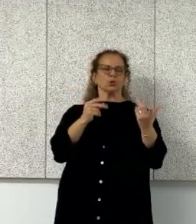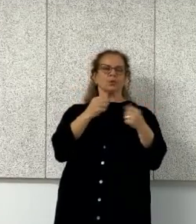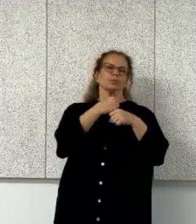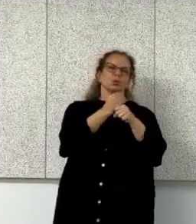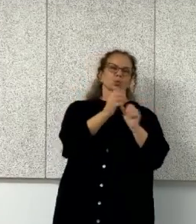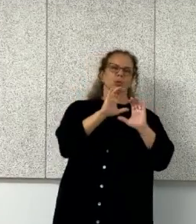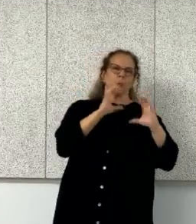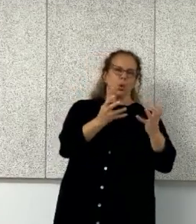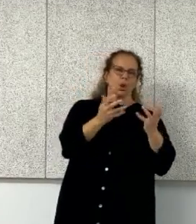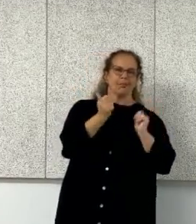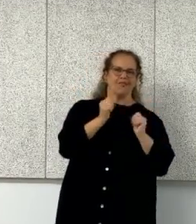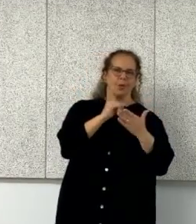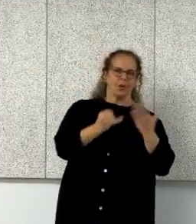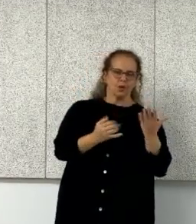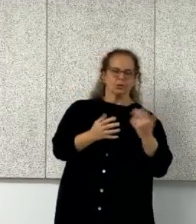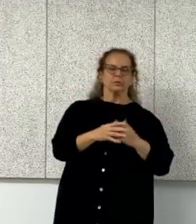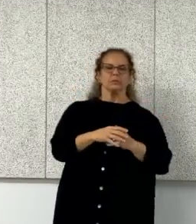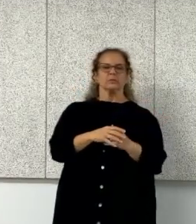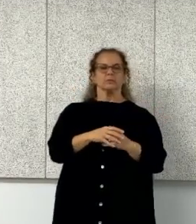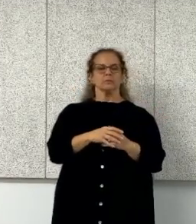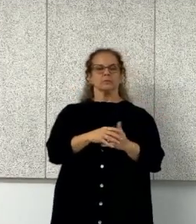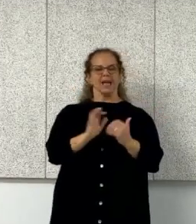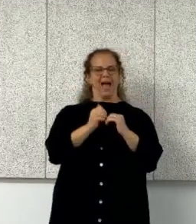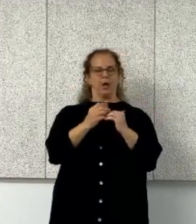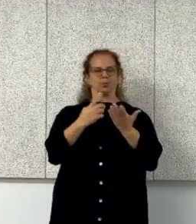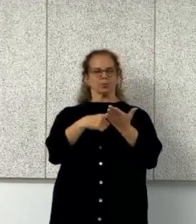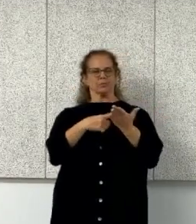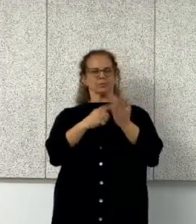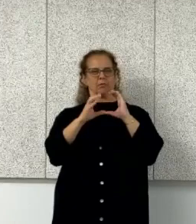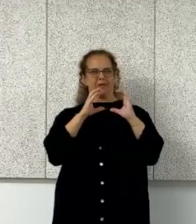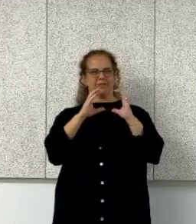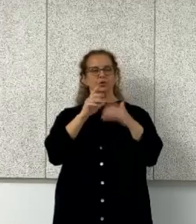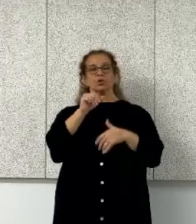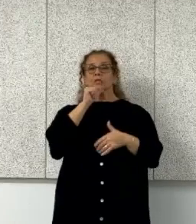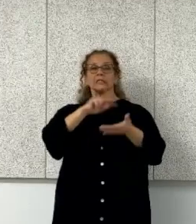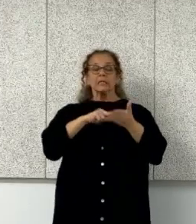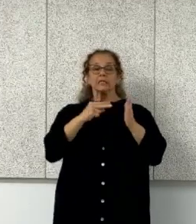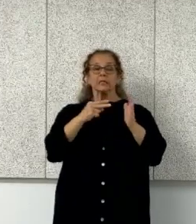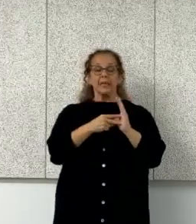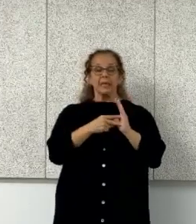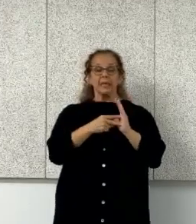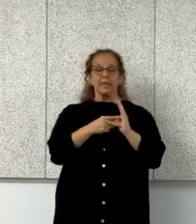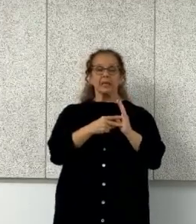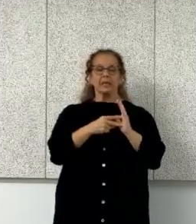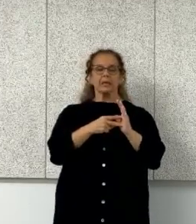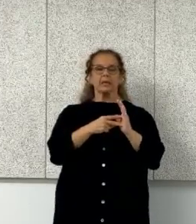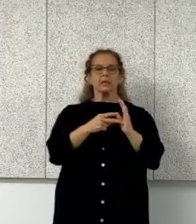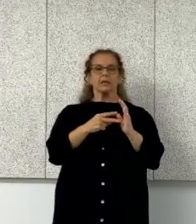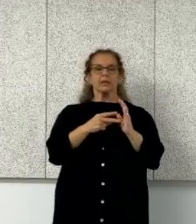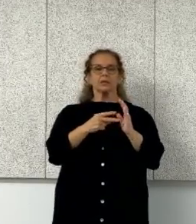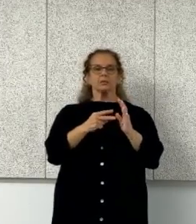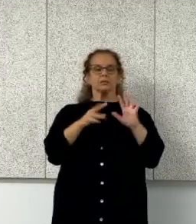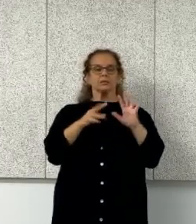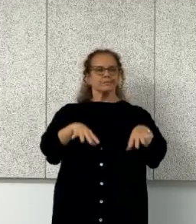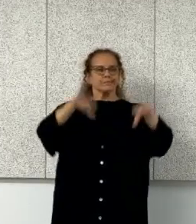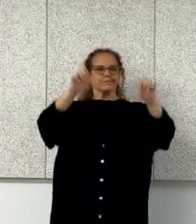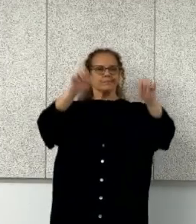world, they're finding ways to have those conversations. Not to say we're going to totally take a populist approach and abandon any of our, you